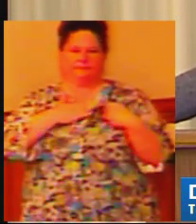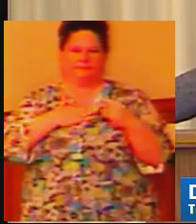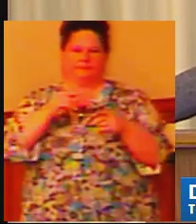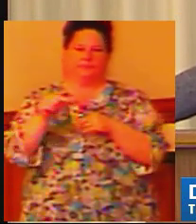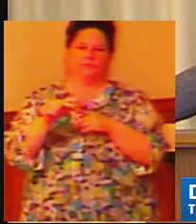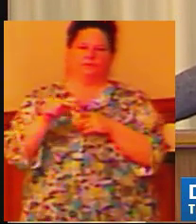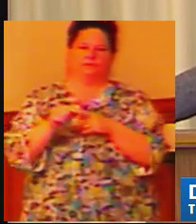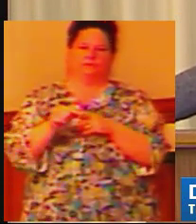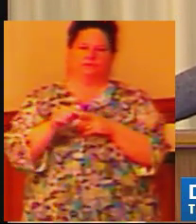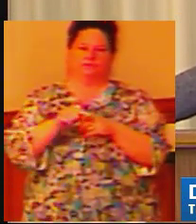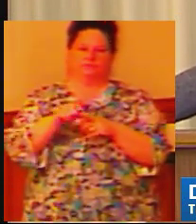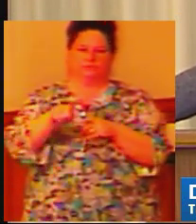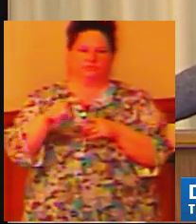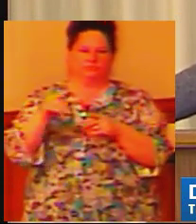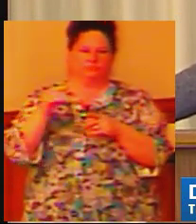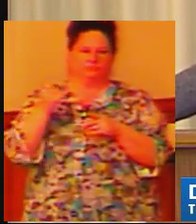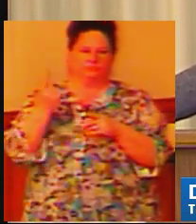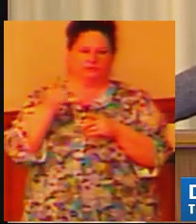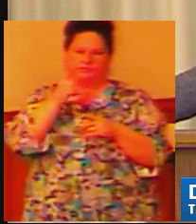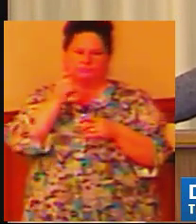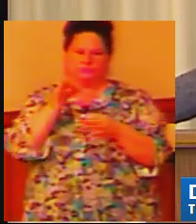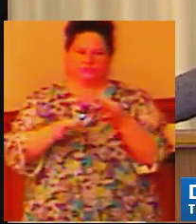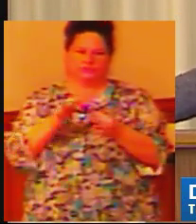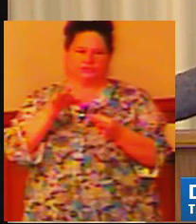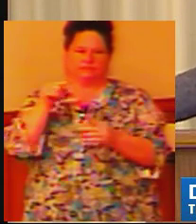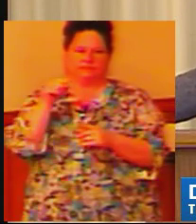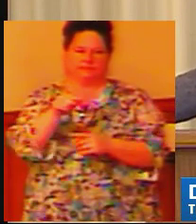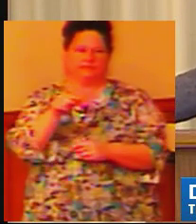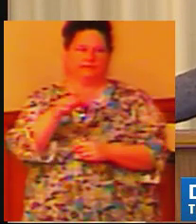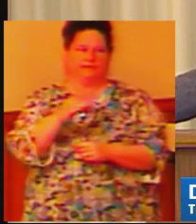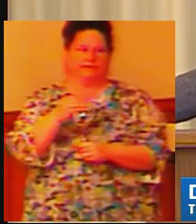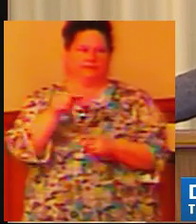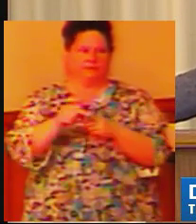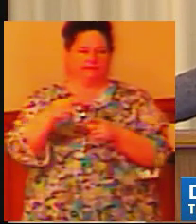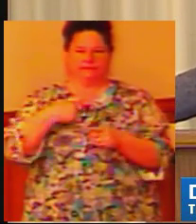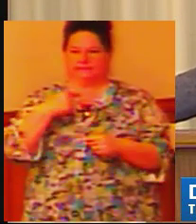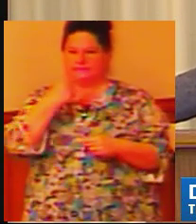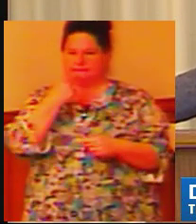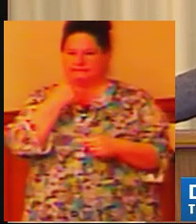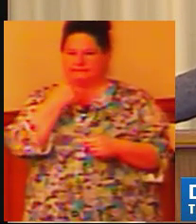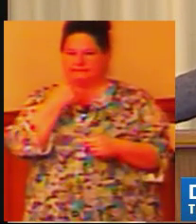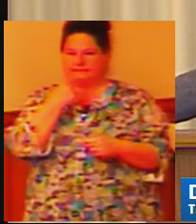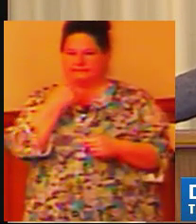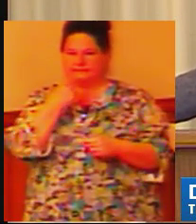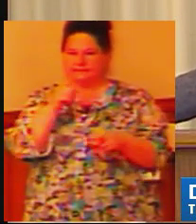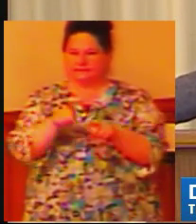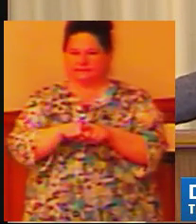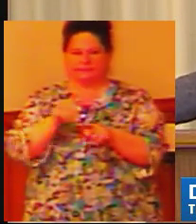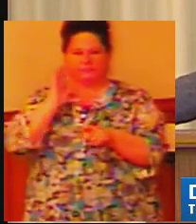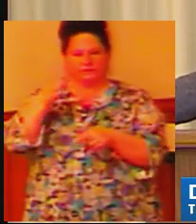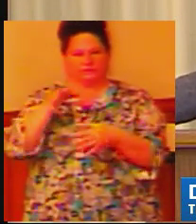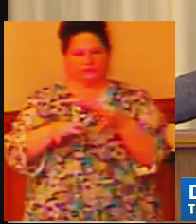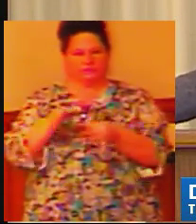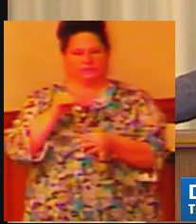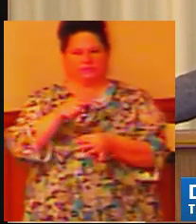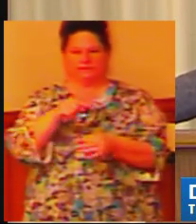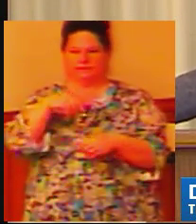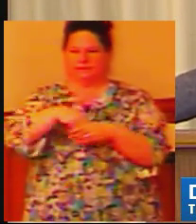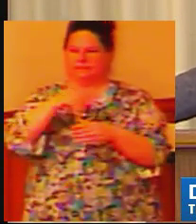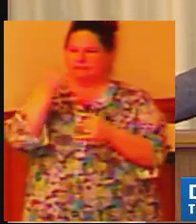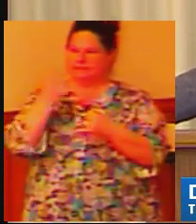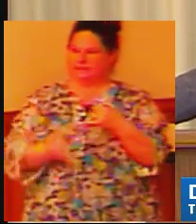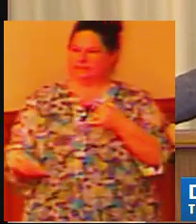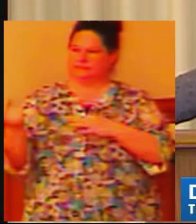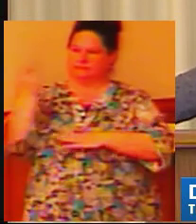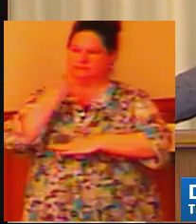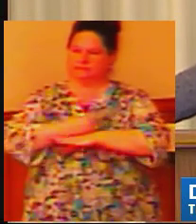words hath one that judgeth him. And the words that I have spoken, the same shall judge him in the last